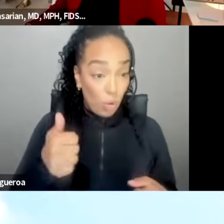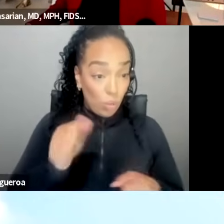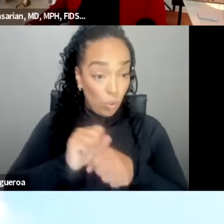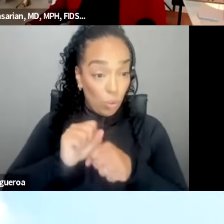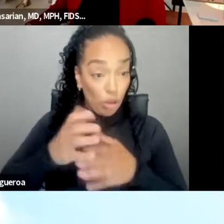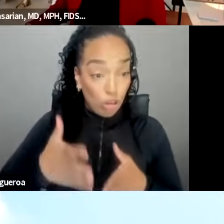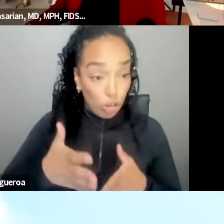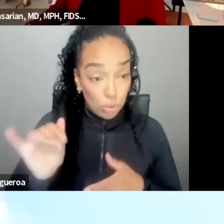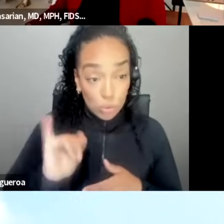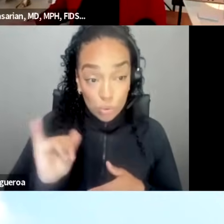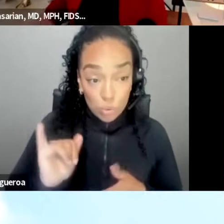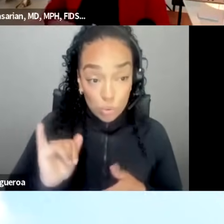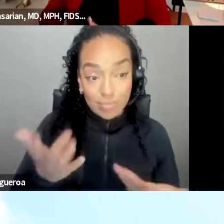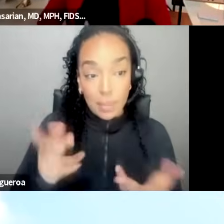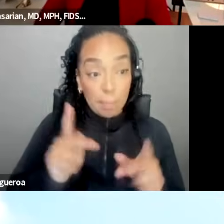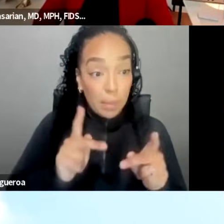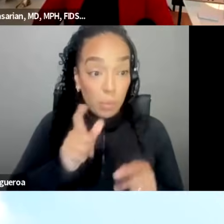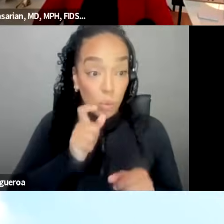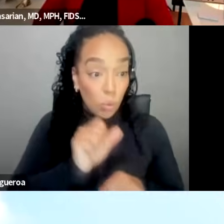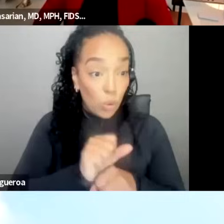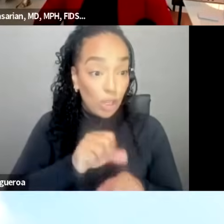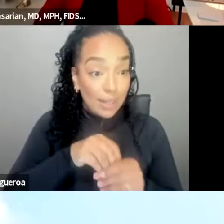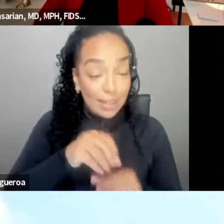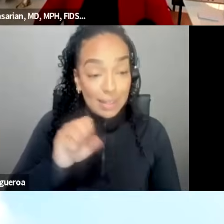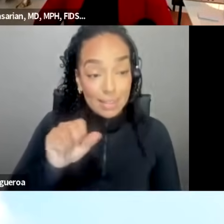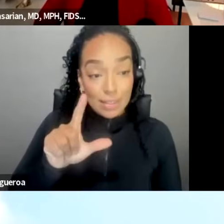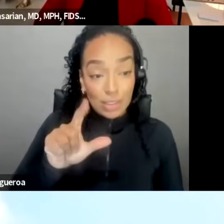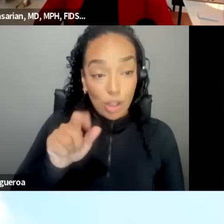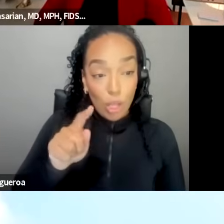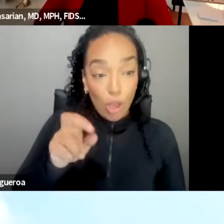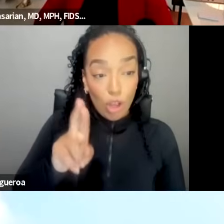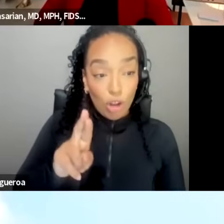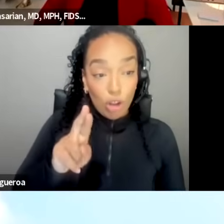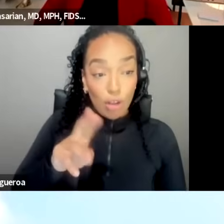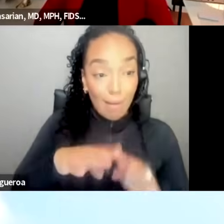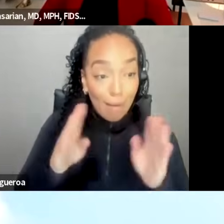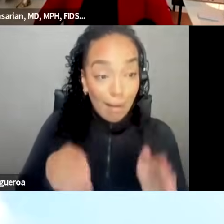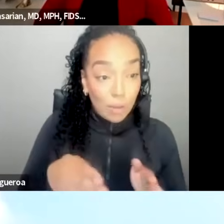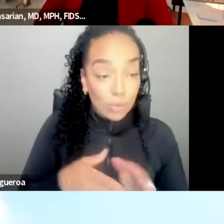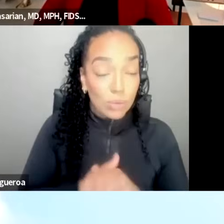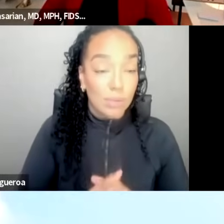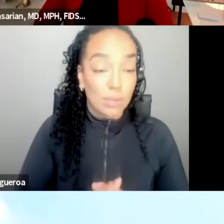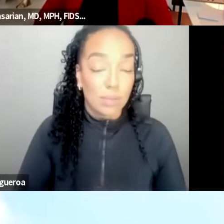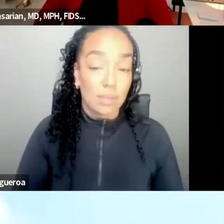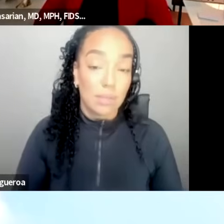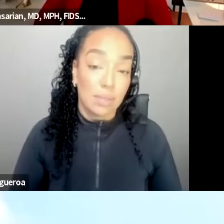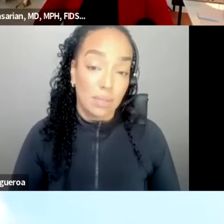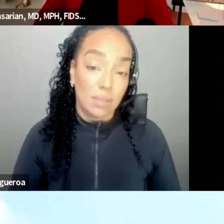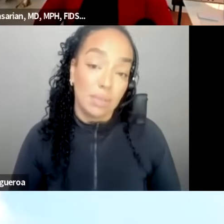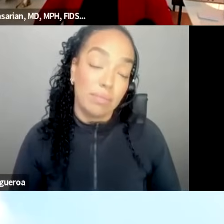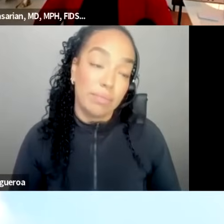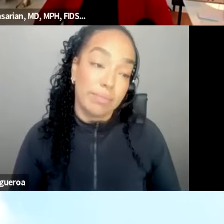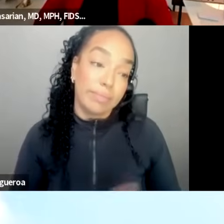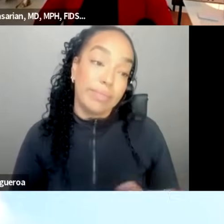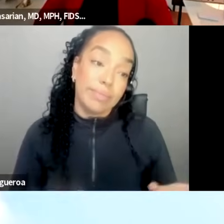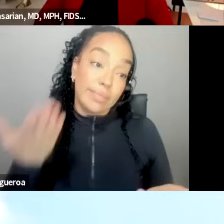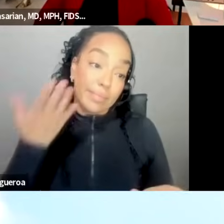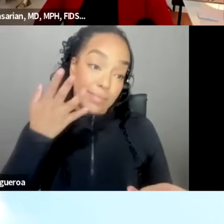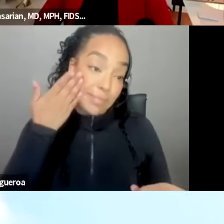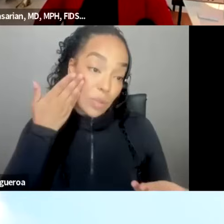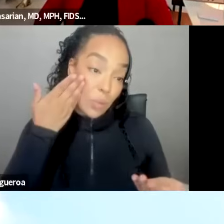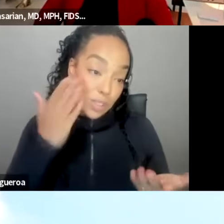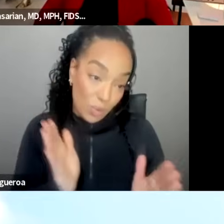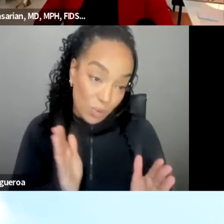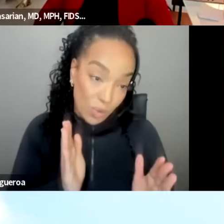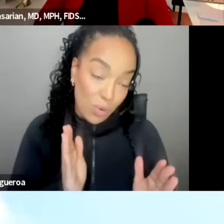as people working in a slaughterhouse? So I think, we don't know, but I think we would suspect